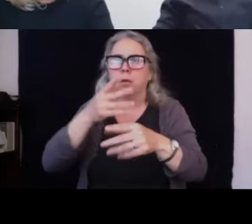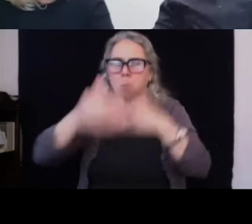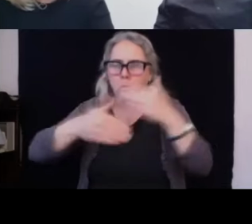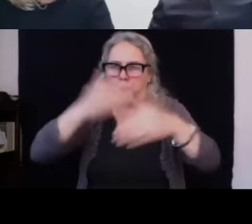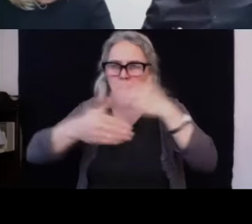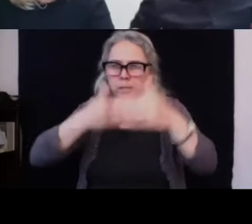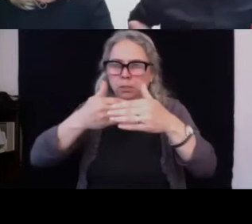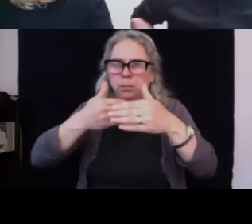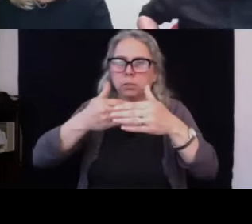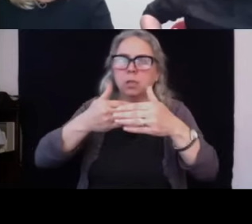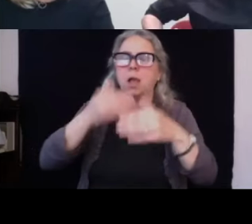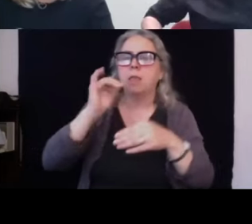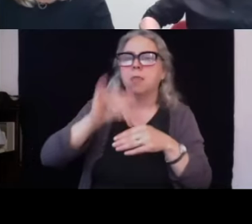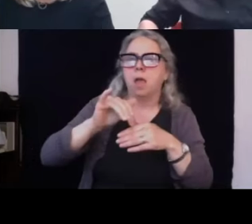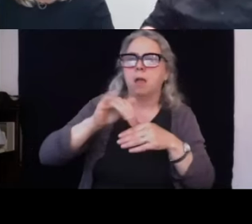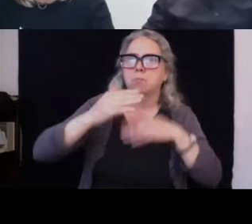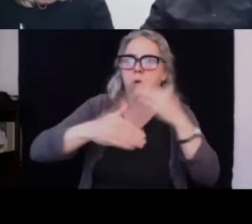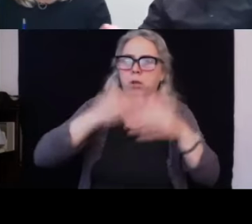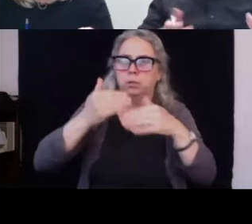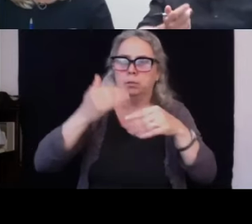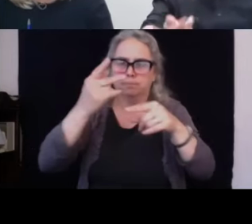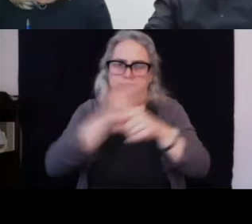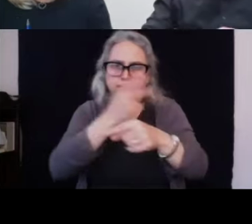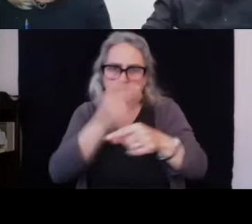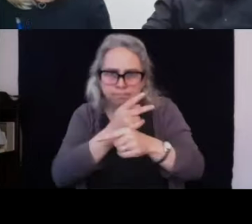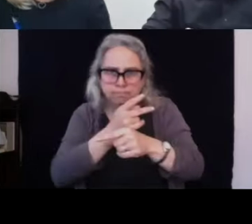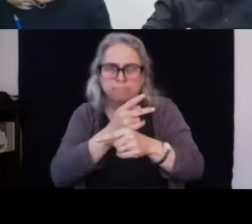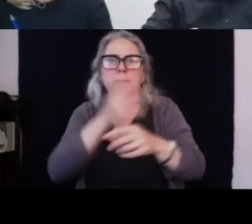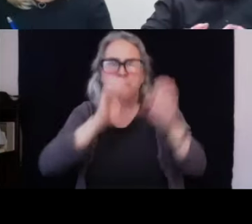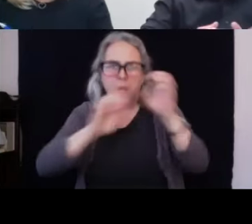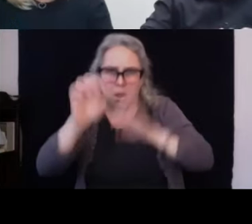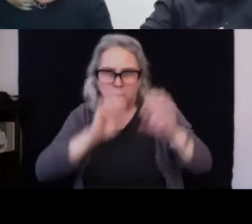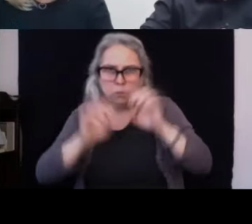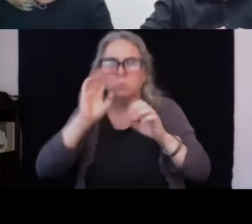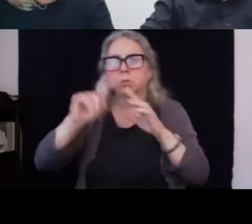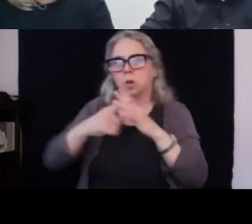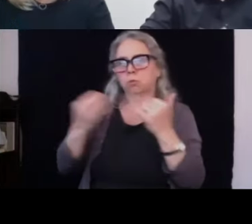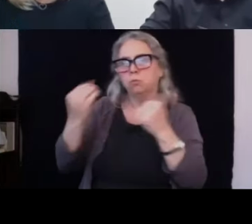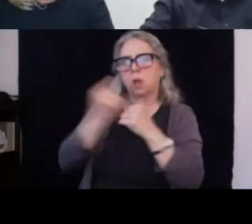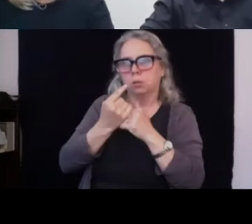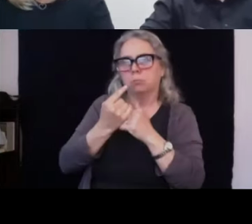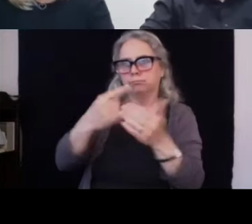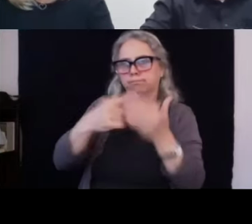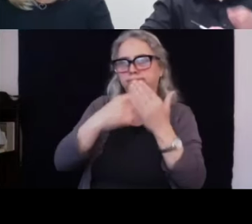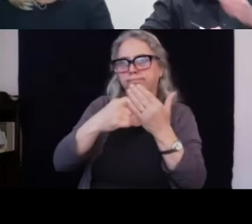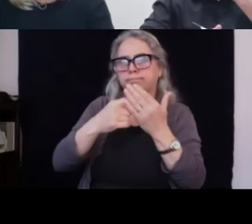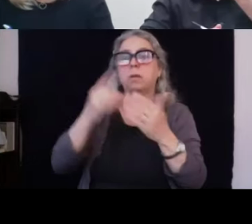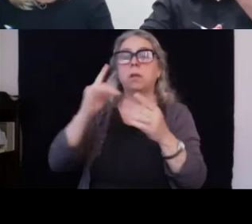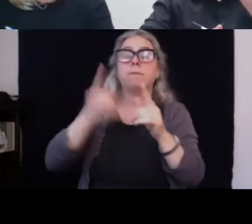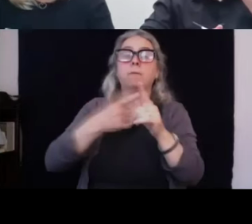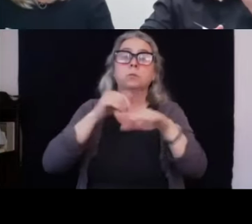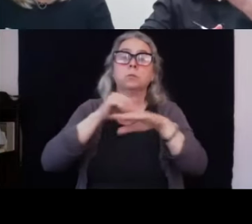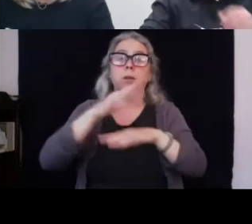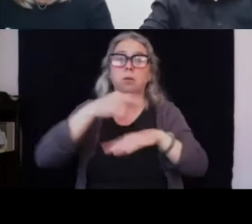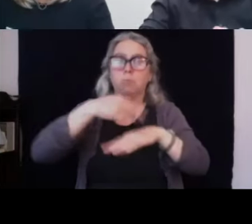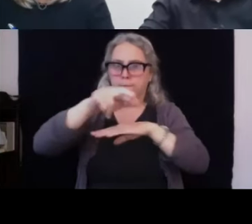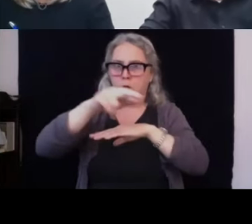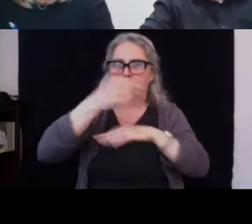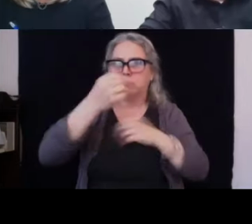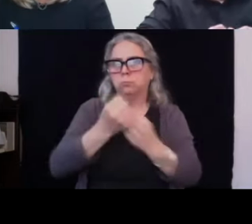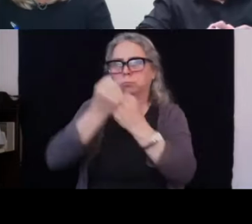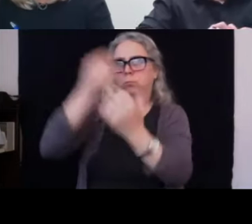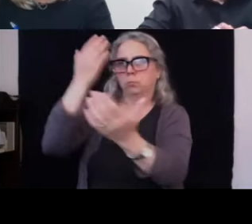So that process is where we're going to begin today, and that's with submitting a referral and the supporting documents